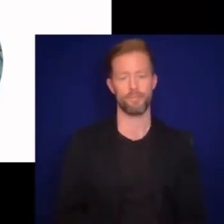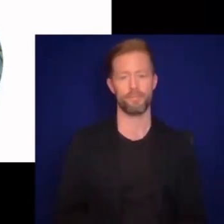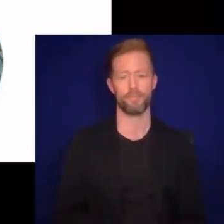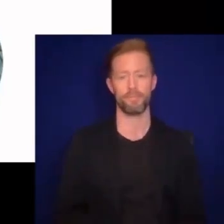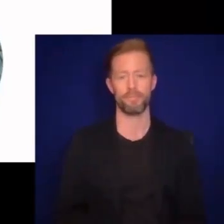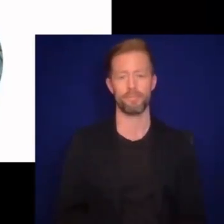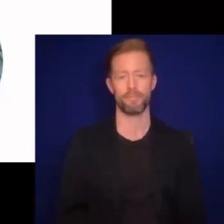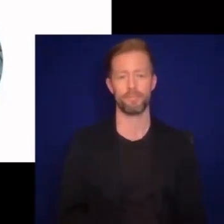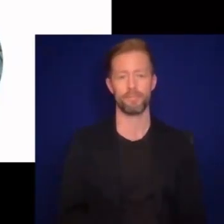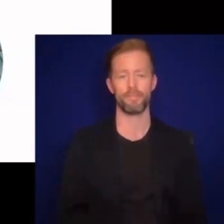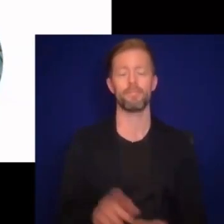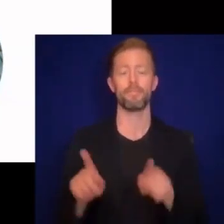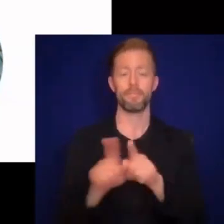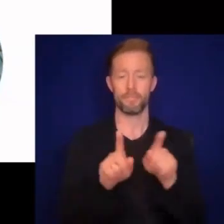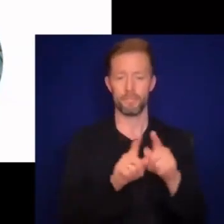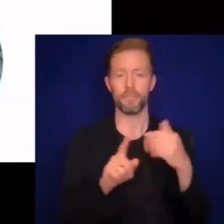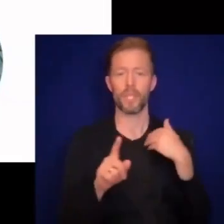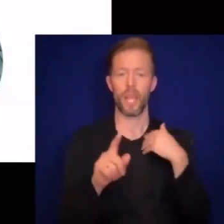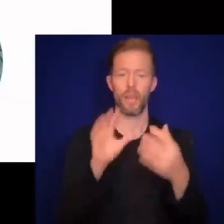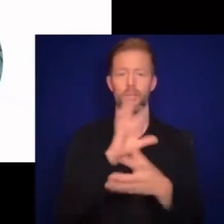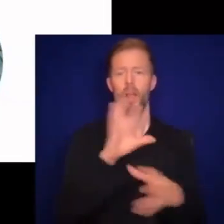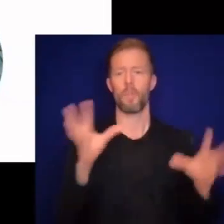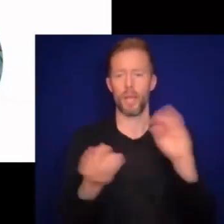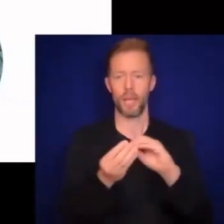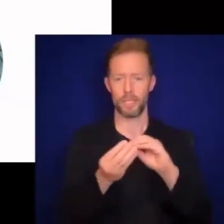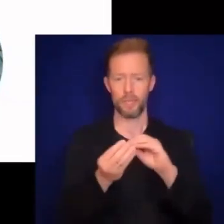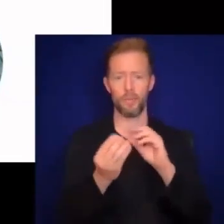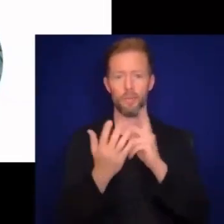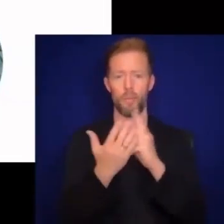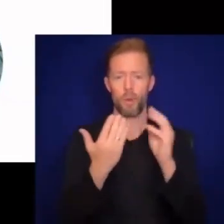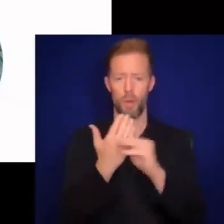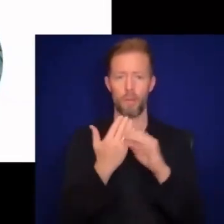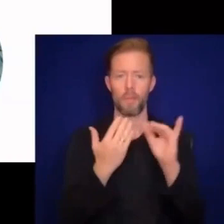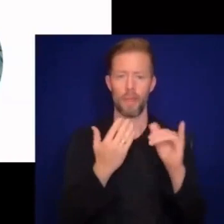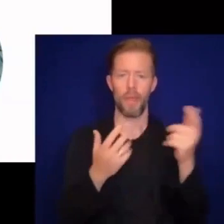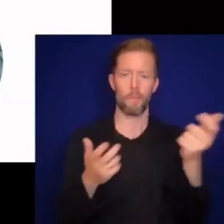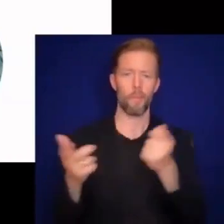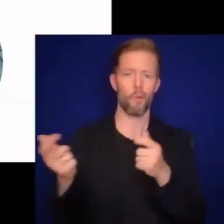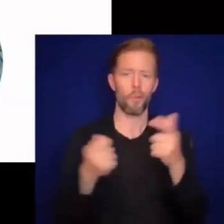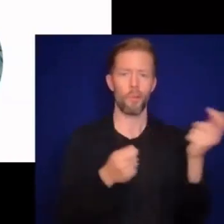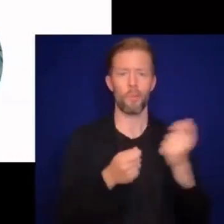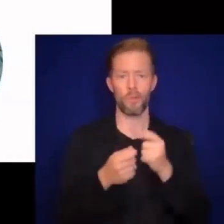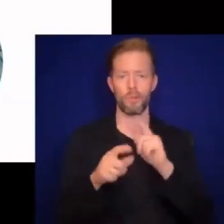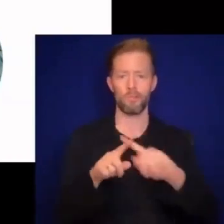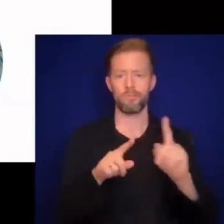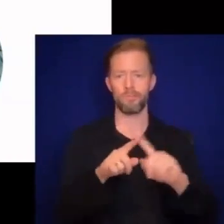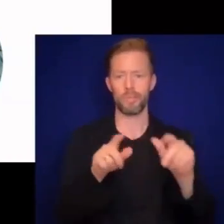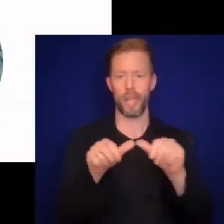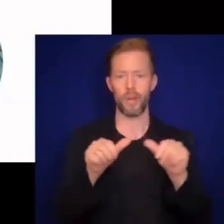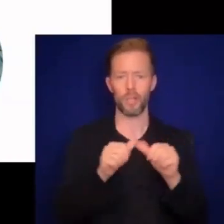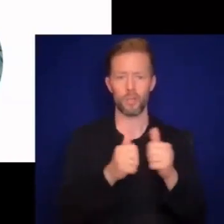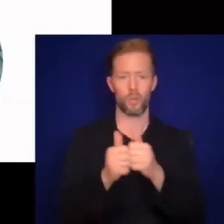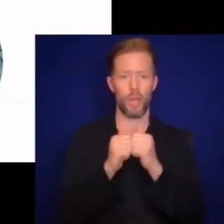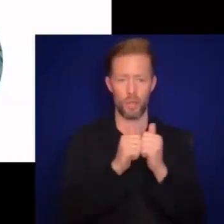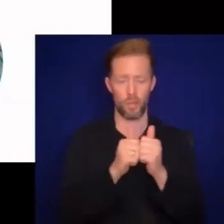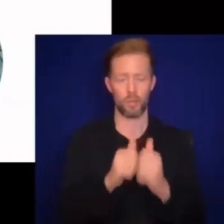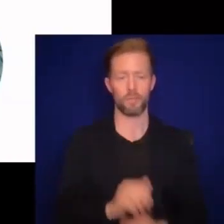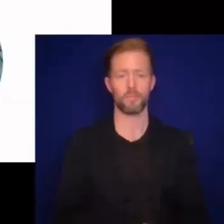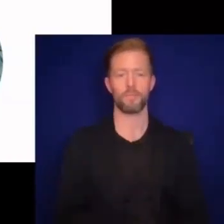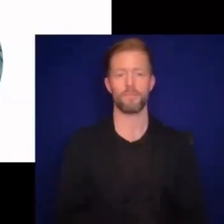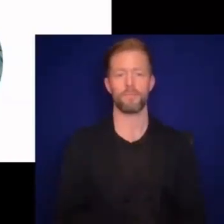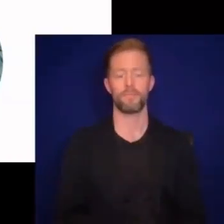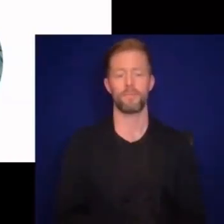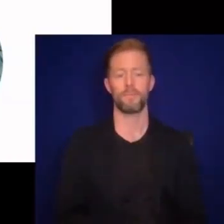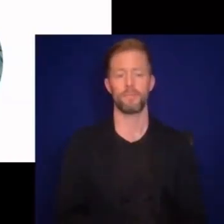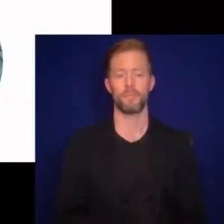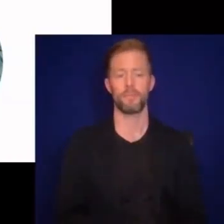there. We also conduct comprehensive programs that bring all these areas together. So